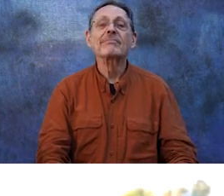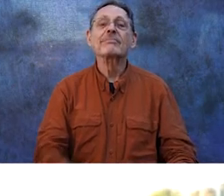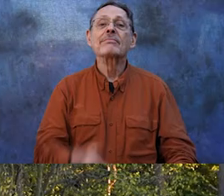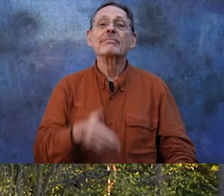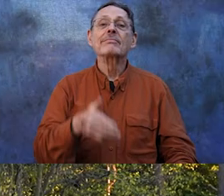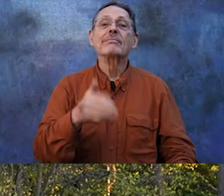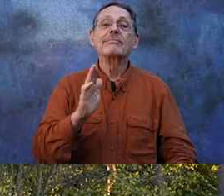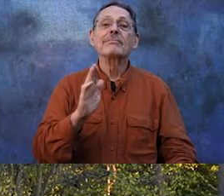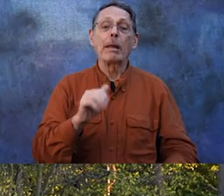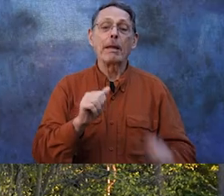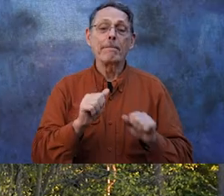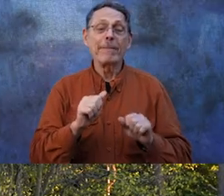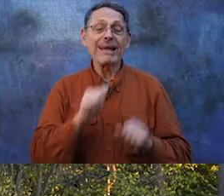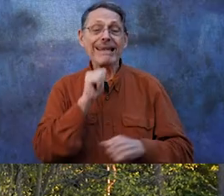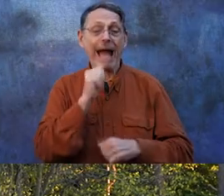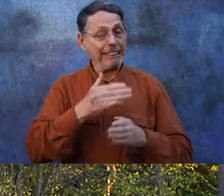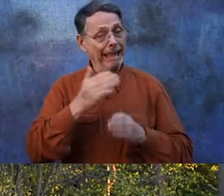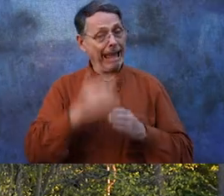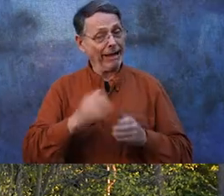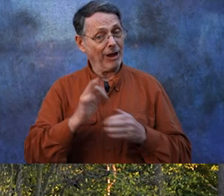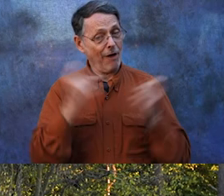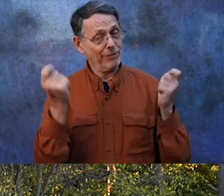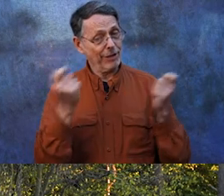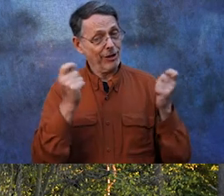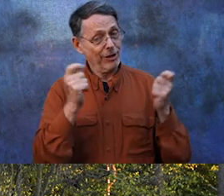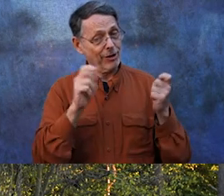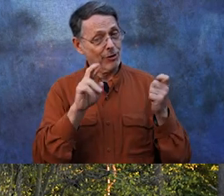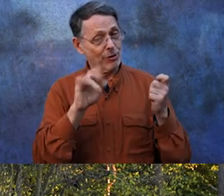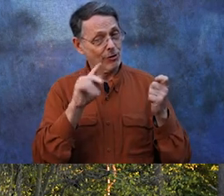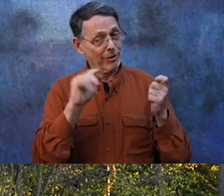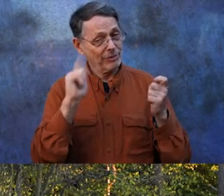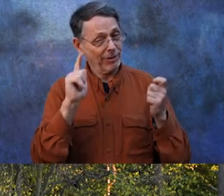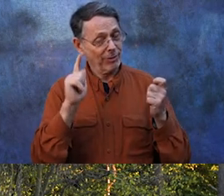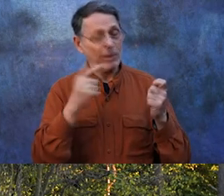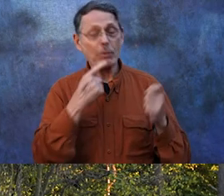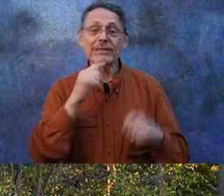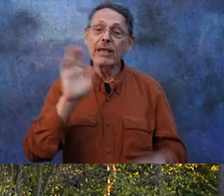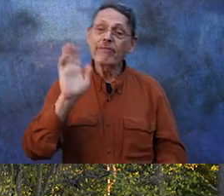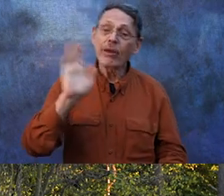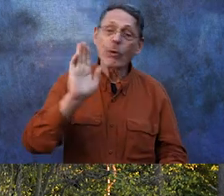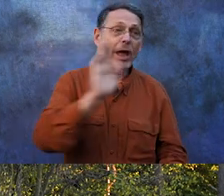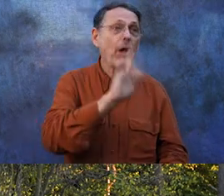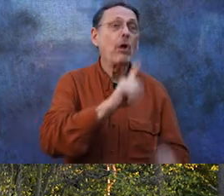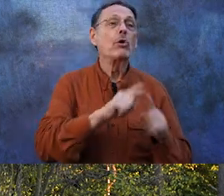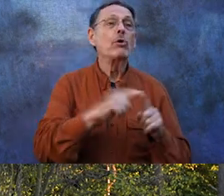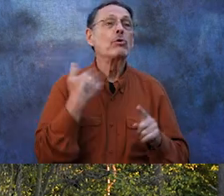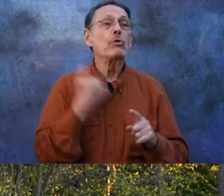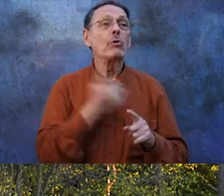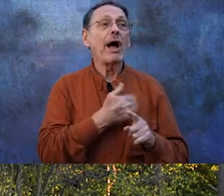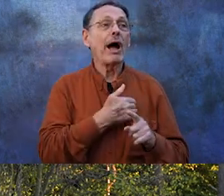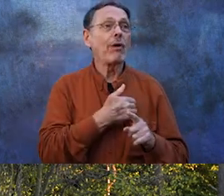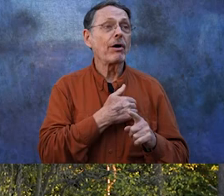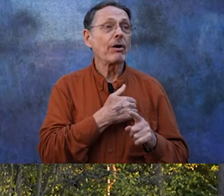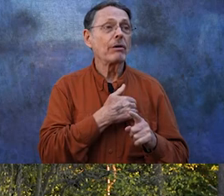We're going to bless the food. But not quite the end of the ritual. Yes. We're going to say hail and farewell to our